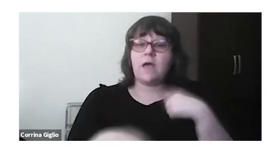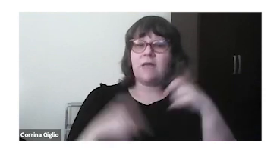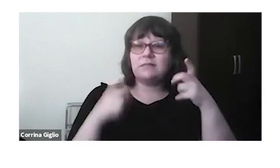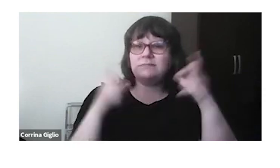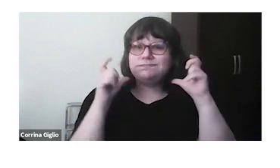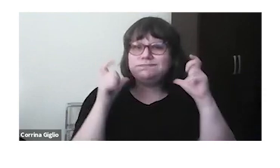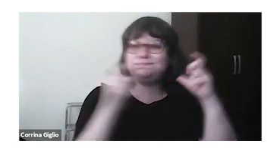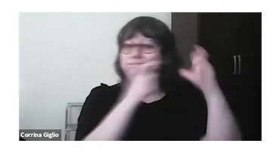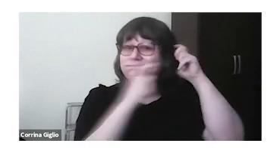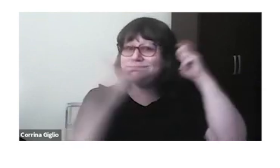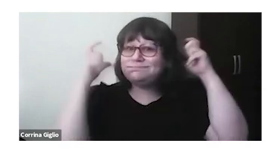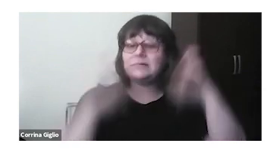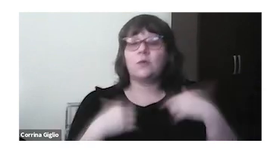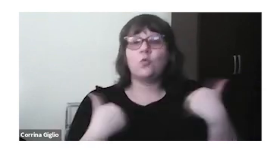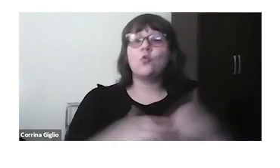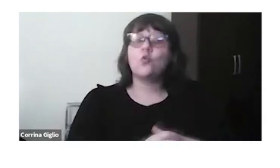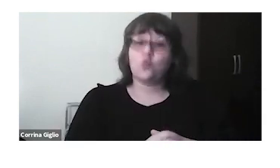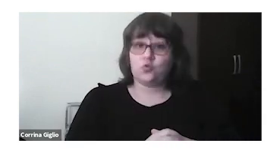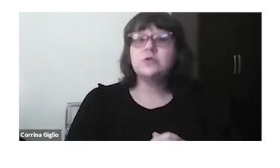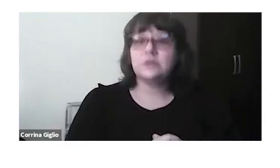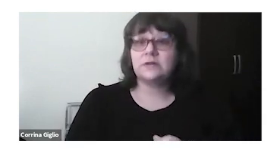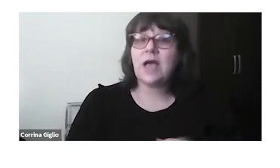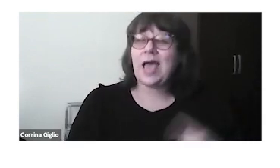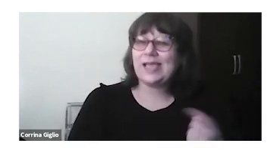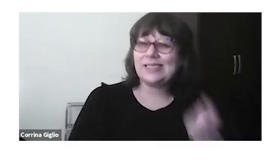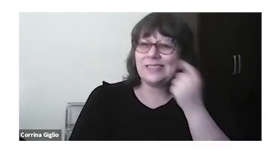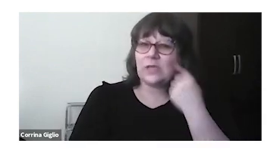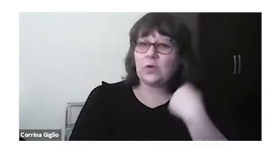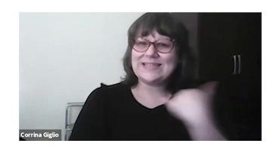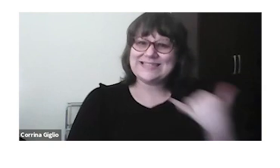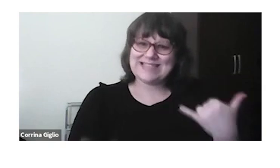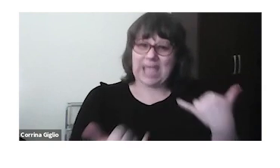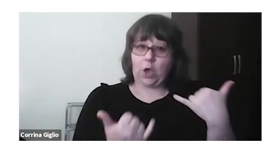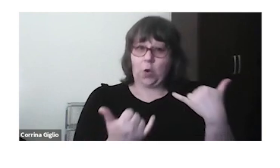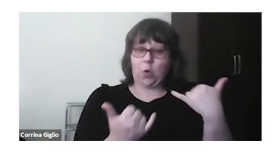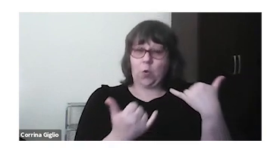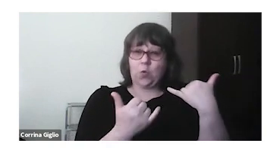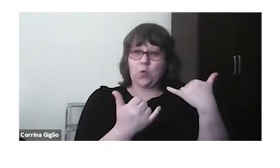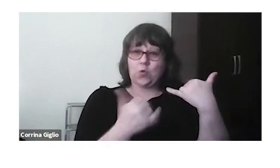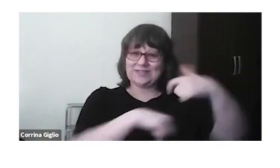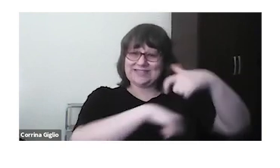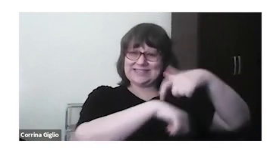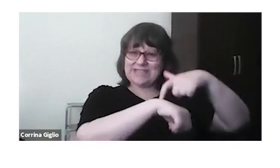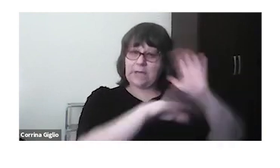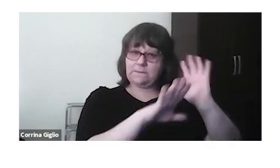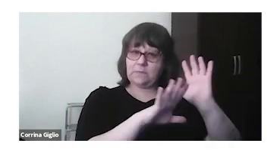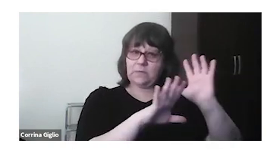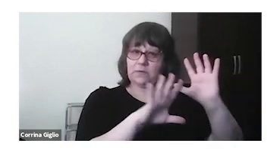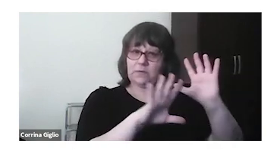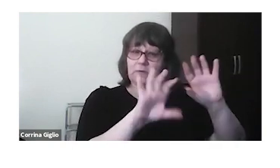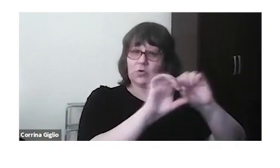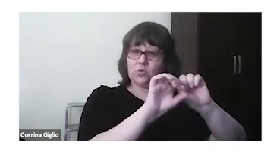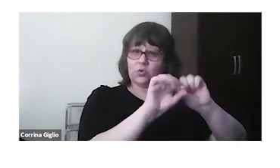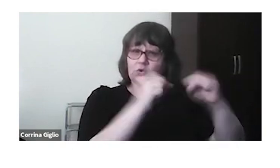features. When this, again, I think that we are in a time where social media has